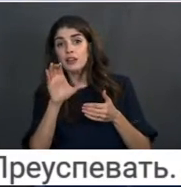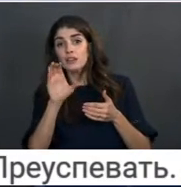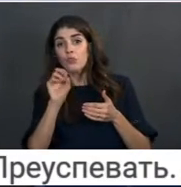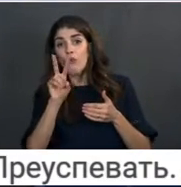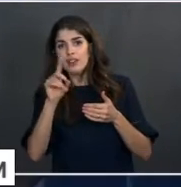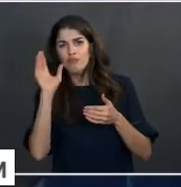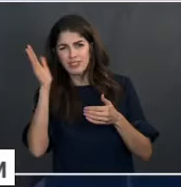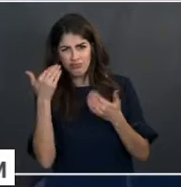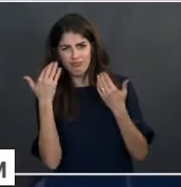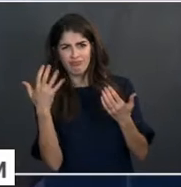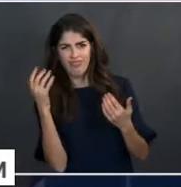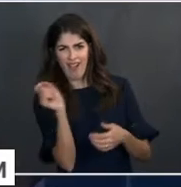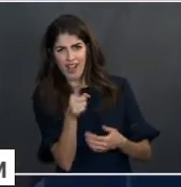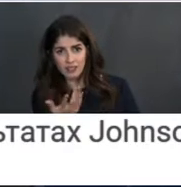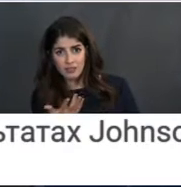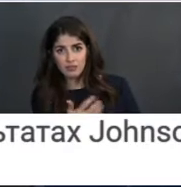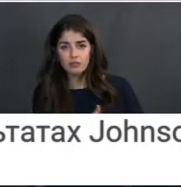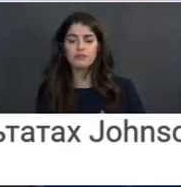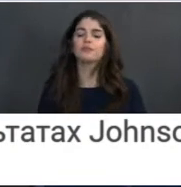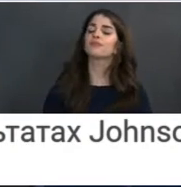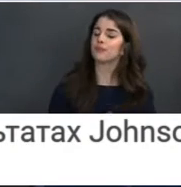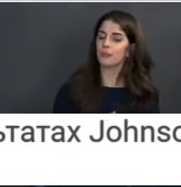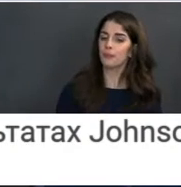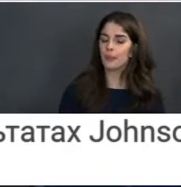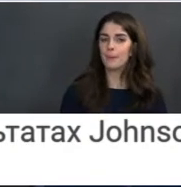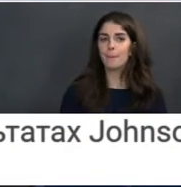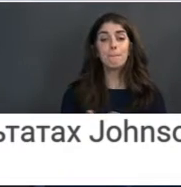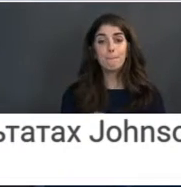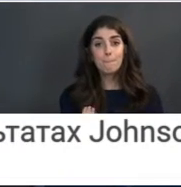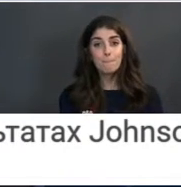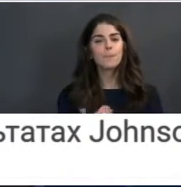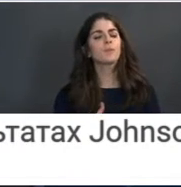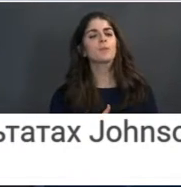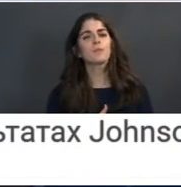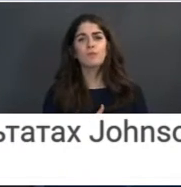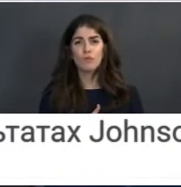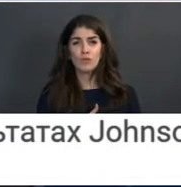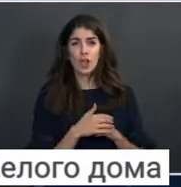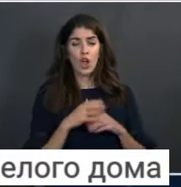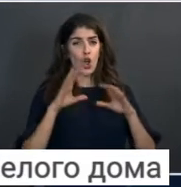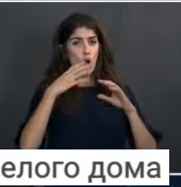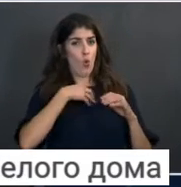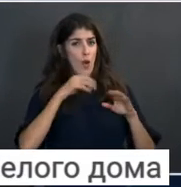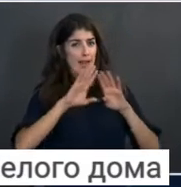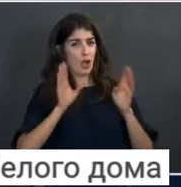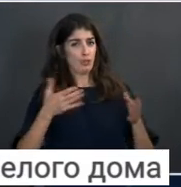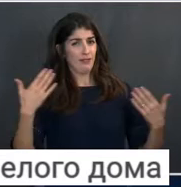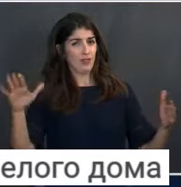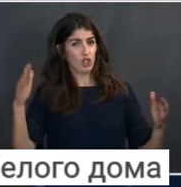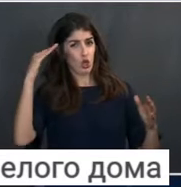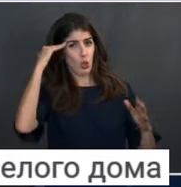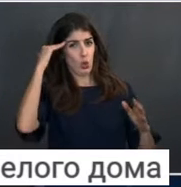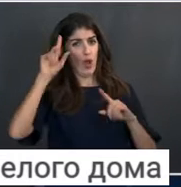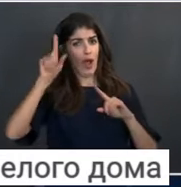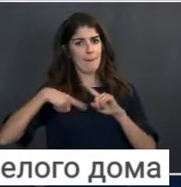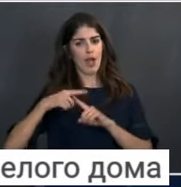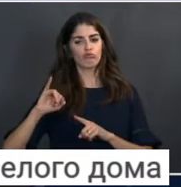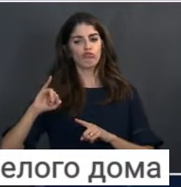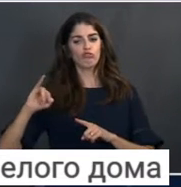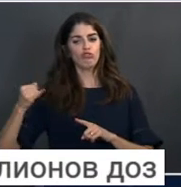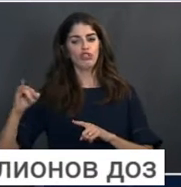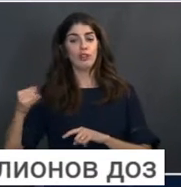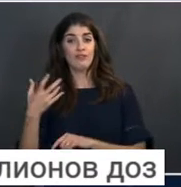ahead. Jen, did the White House have advance notice of the Johnson & Johnson results, and did that affect the White